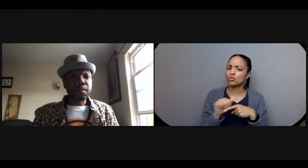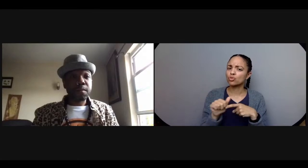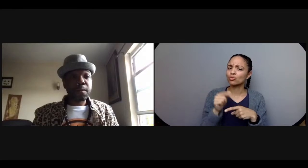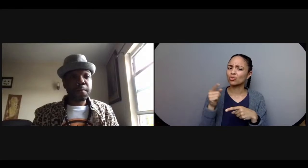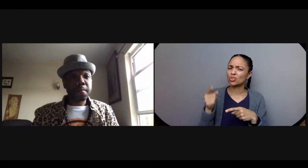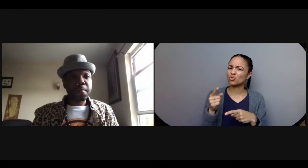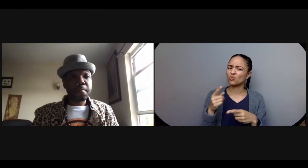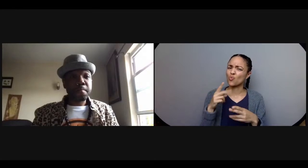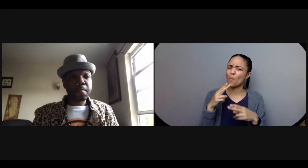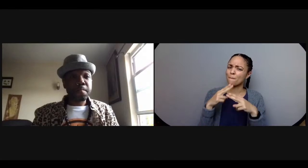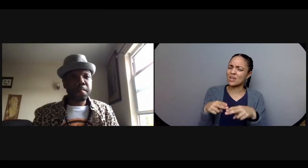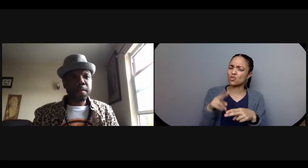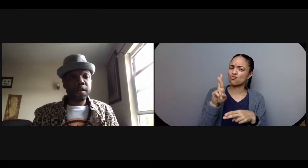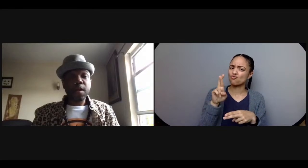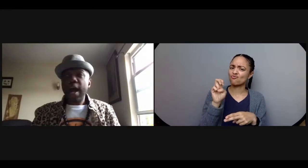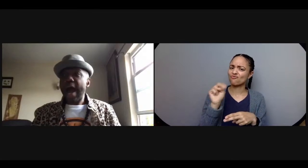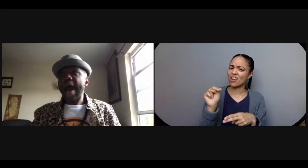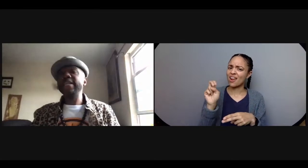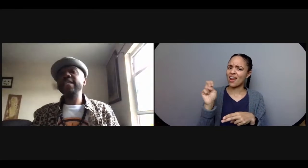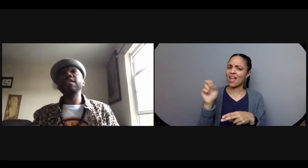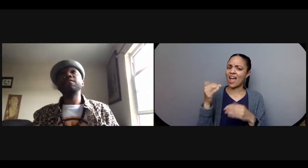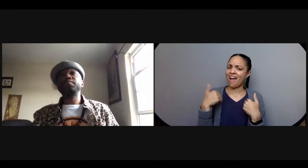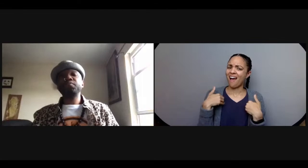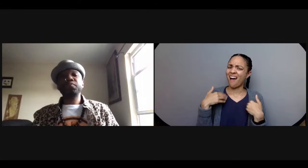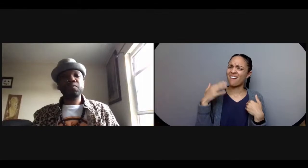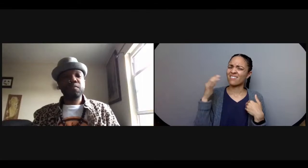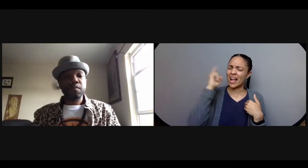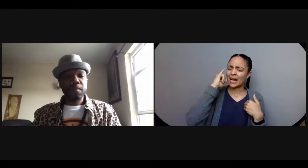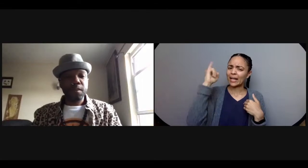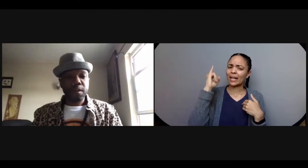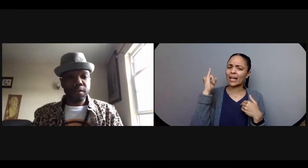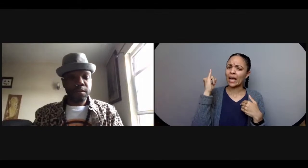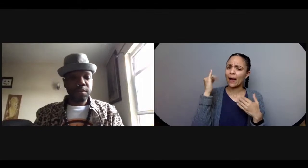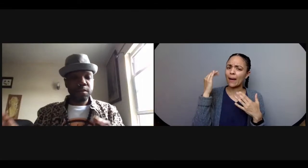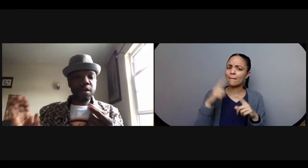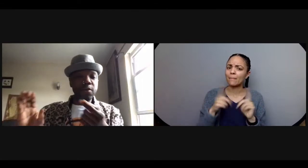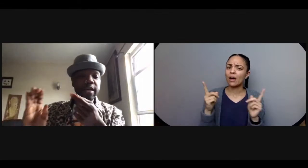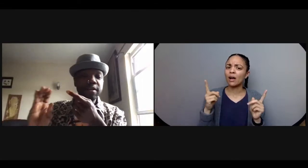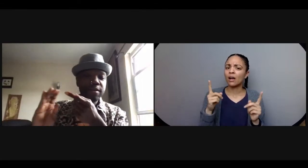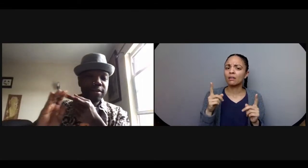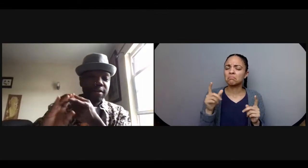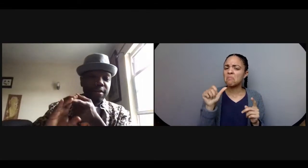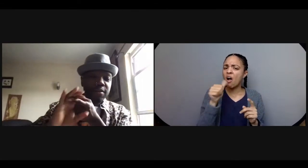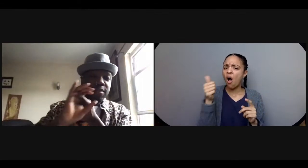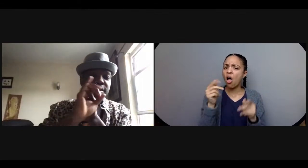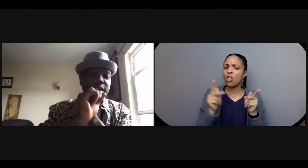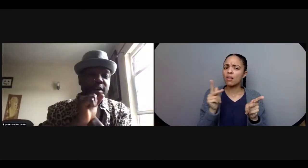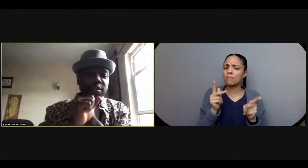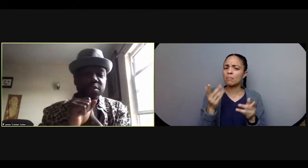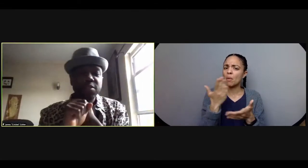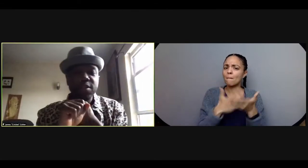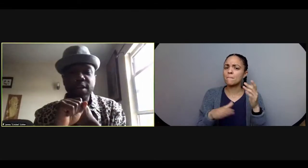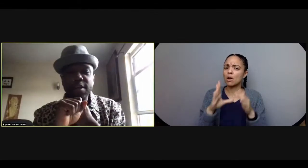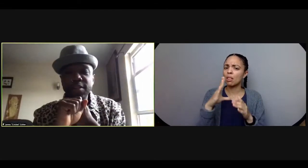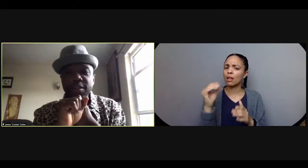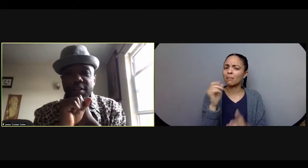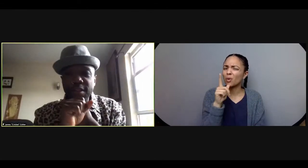but y'all didn't have an idea. And who else was in the company? Talk about that first.